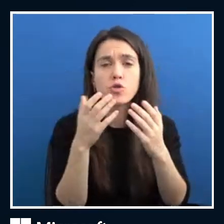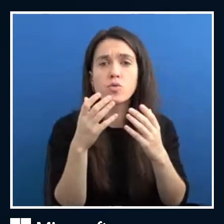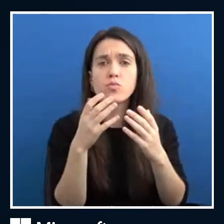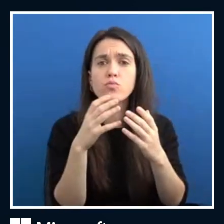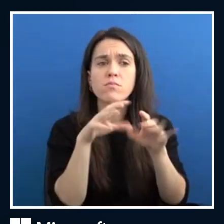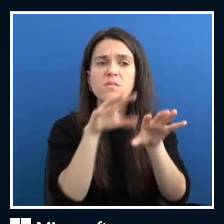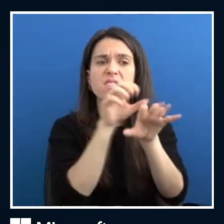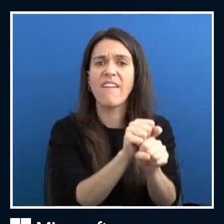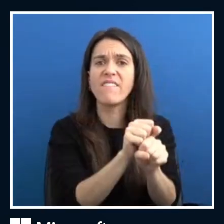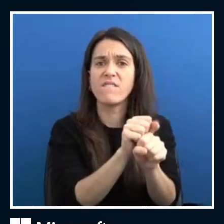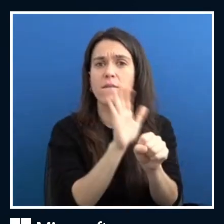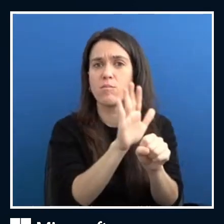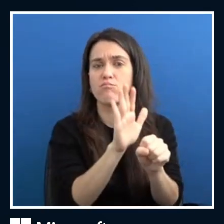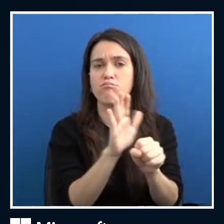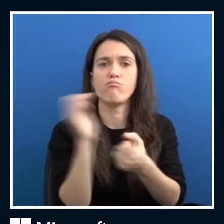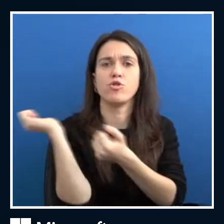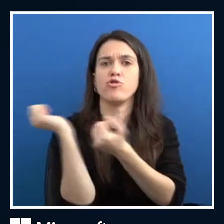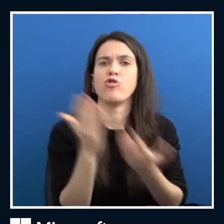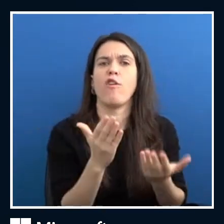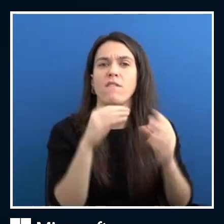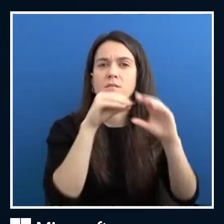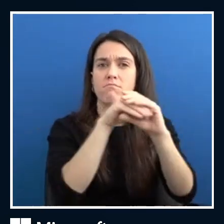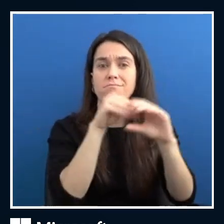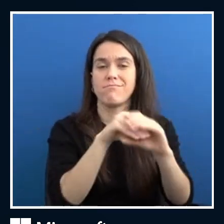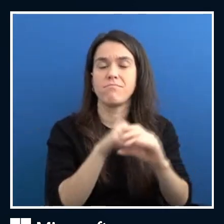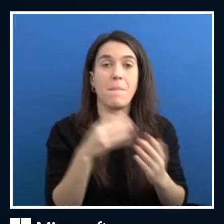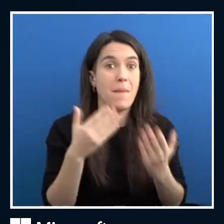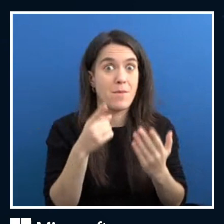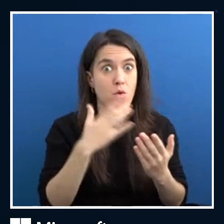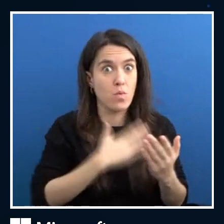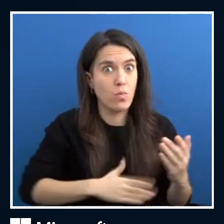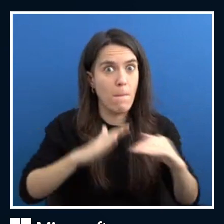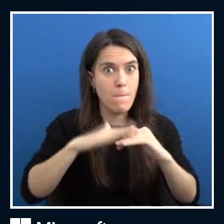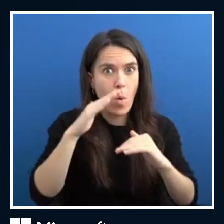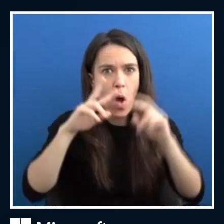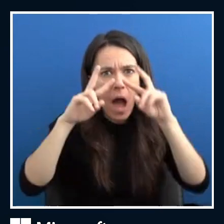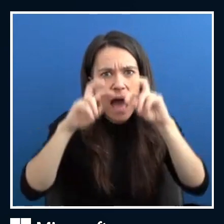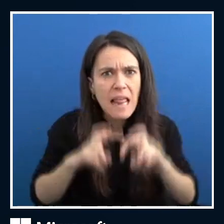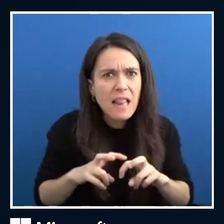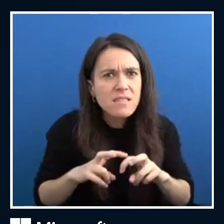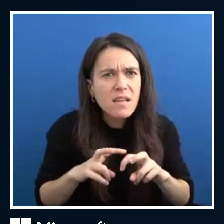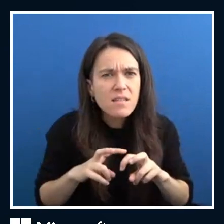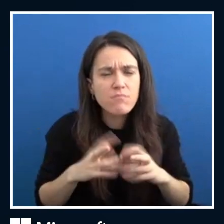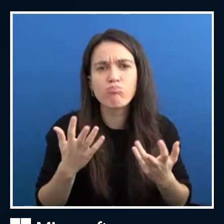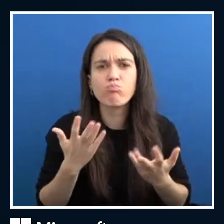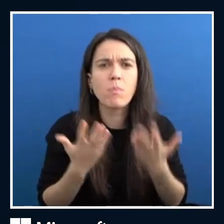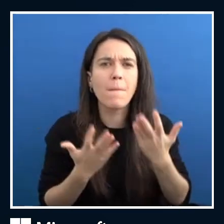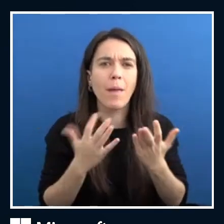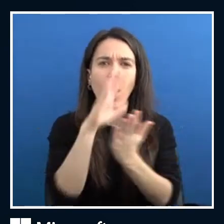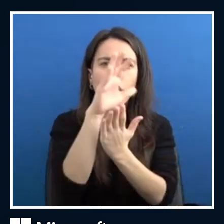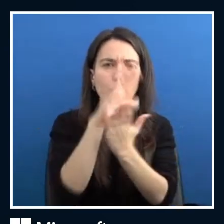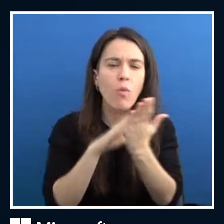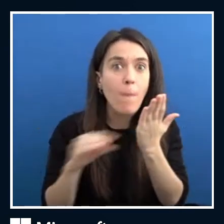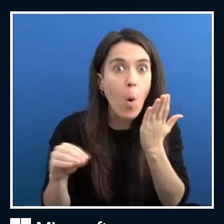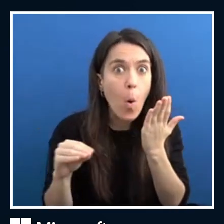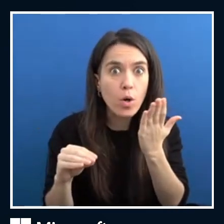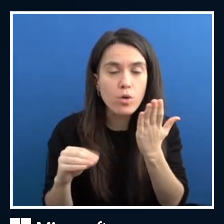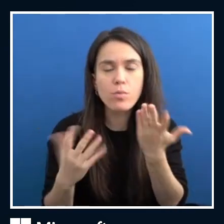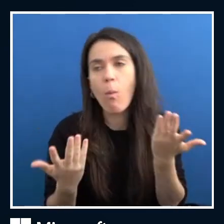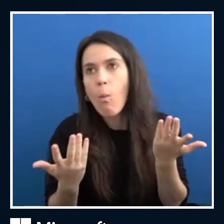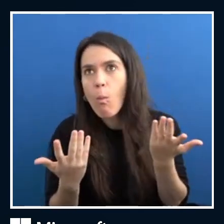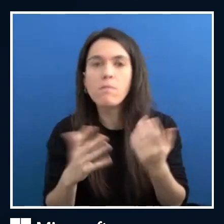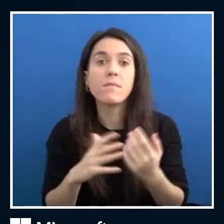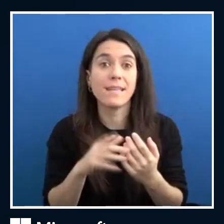And if you would like to do some more analytics on it, for example, you want to do some reporting on top of it, well, then you